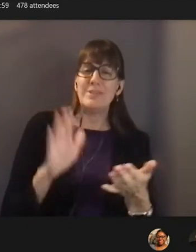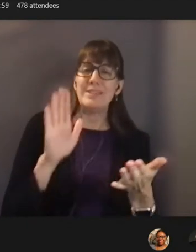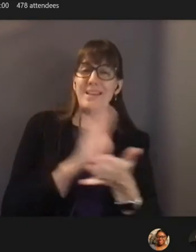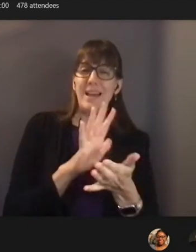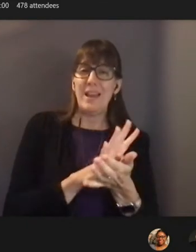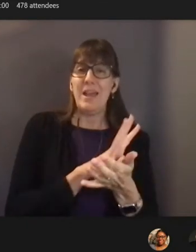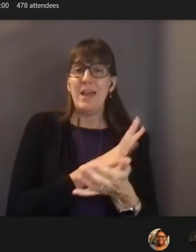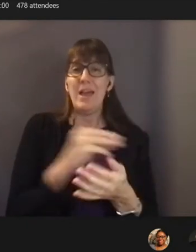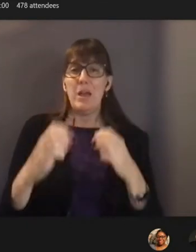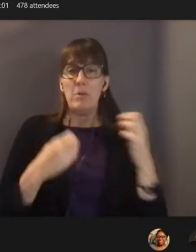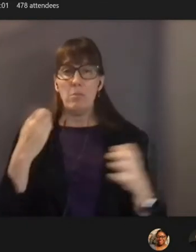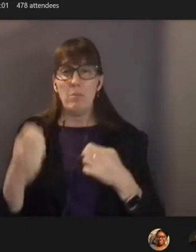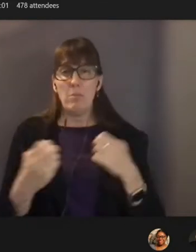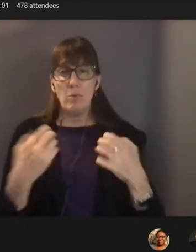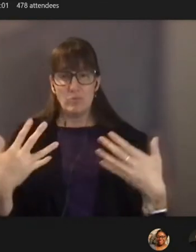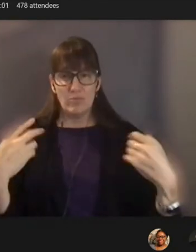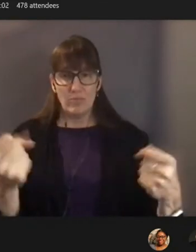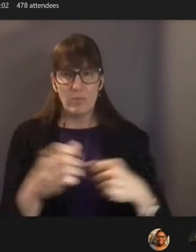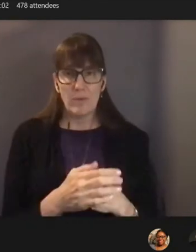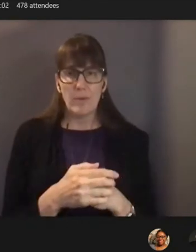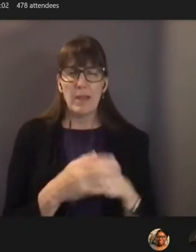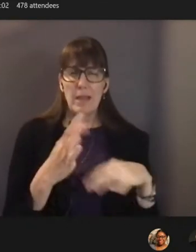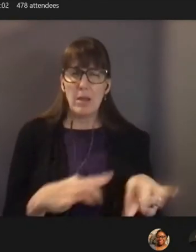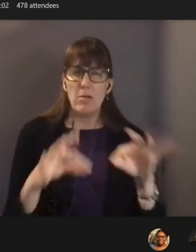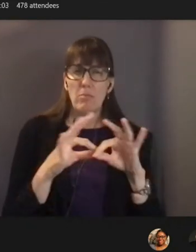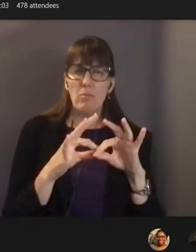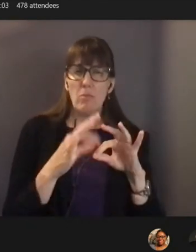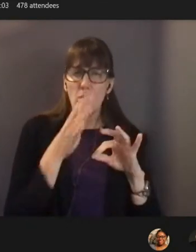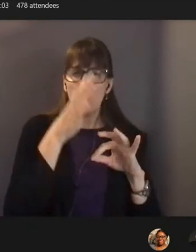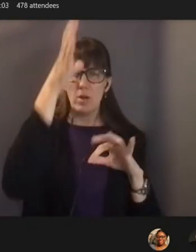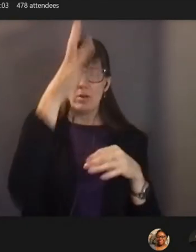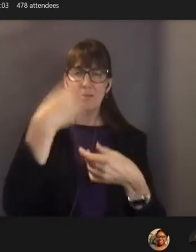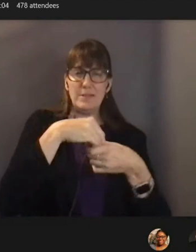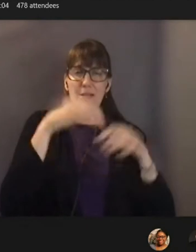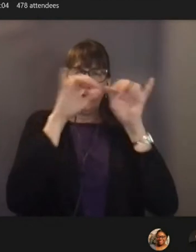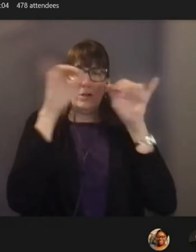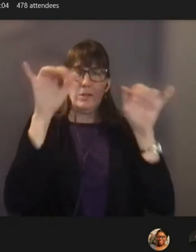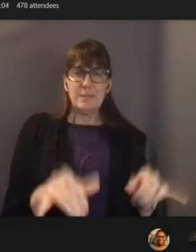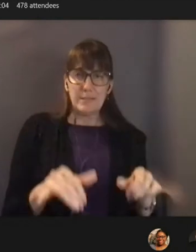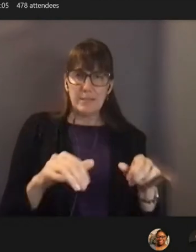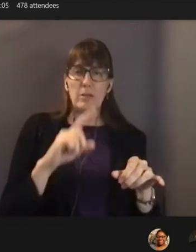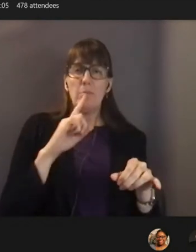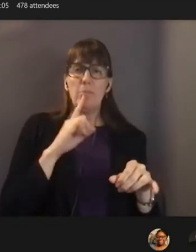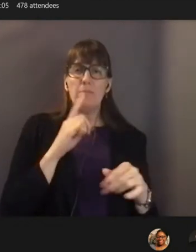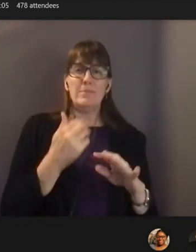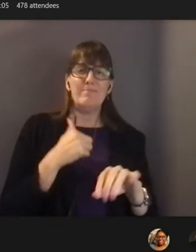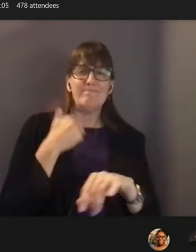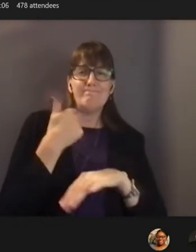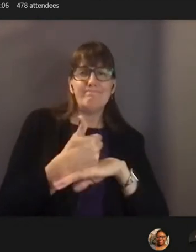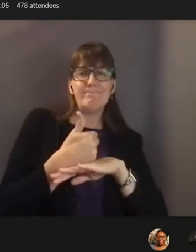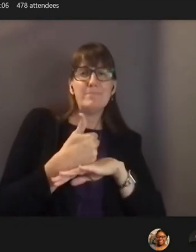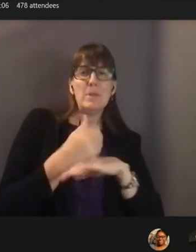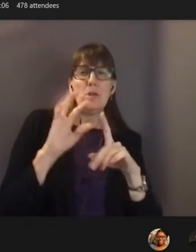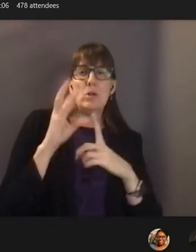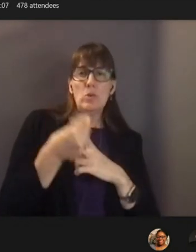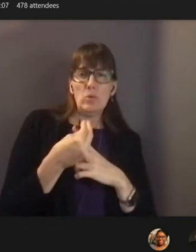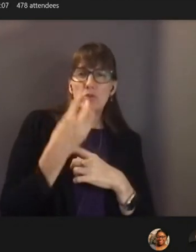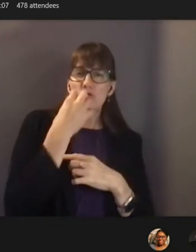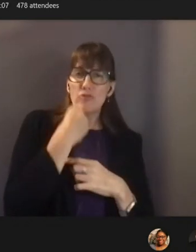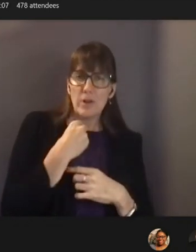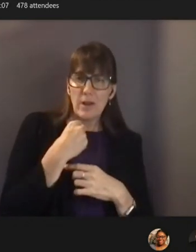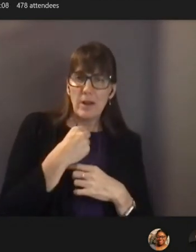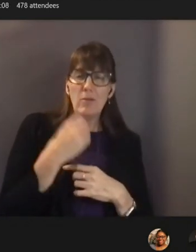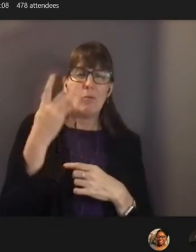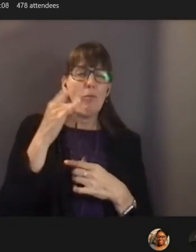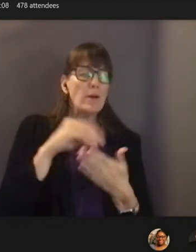for the adults in our system to build a culture of care so students can achieve academic success and feel that their mental health and